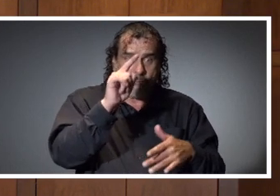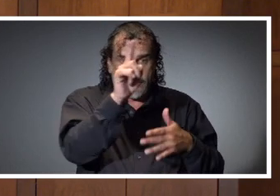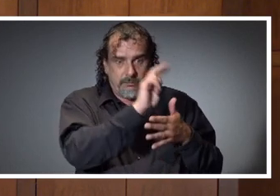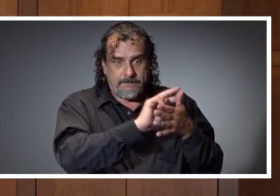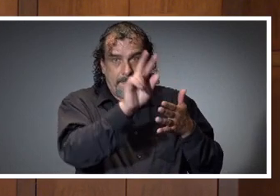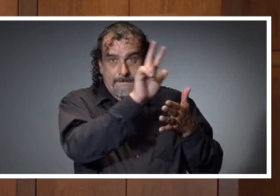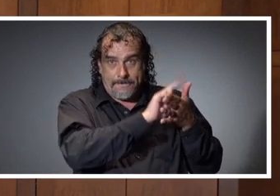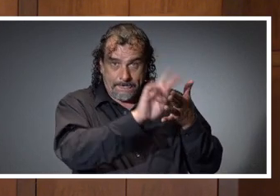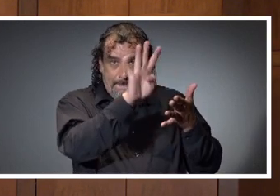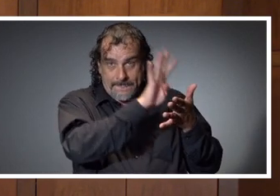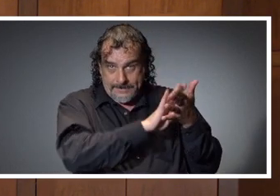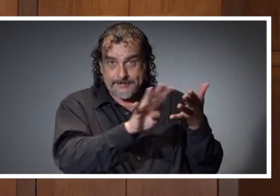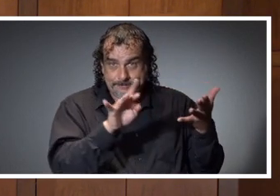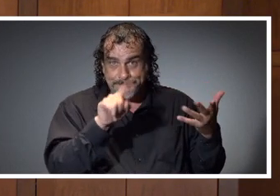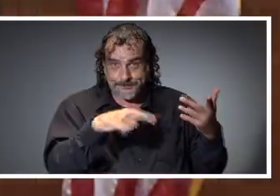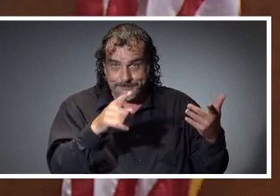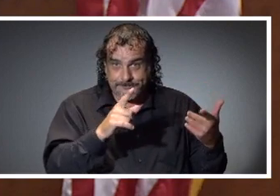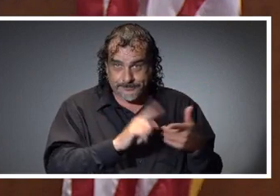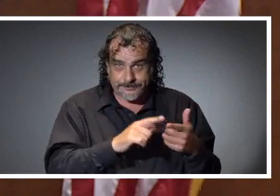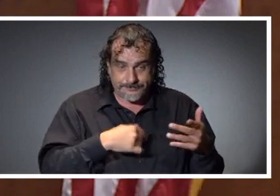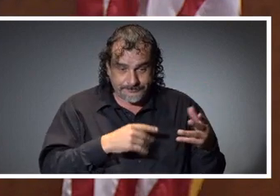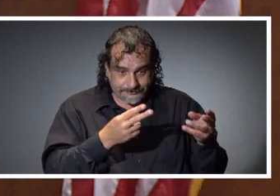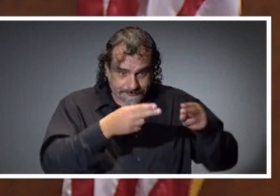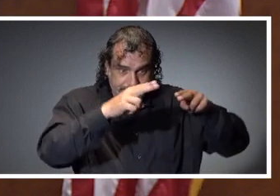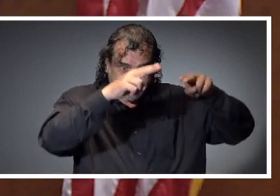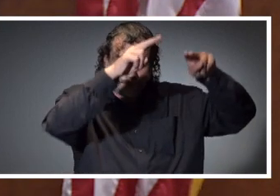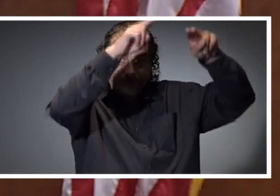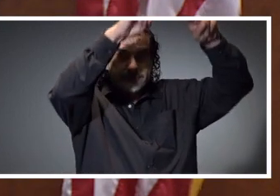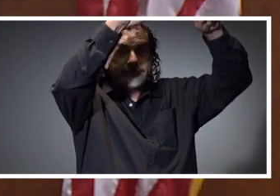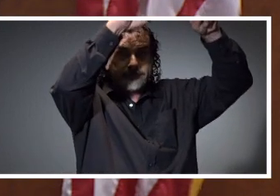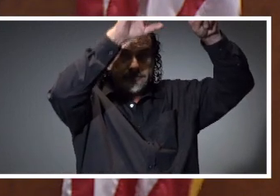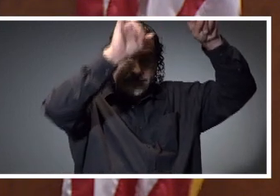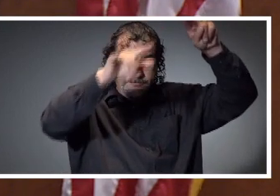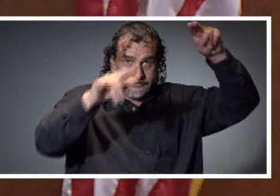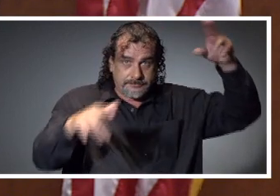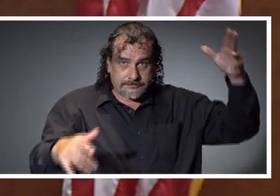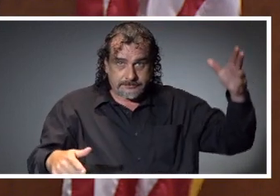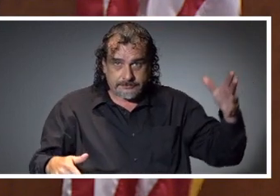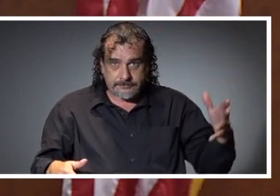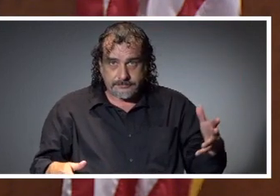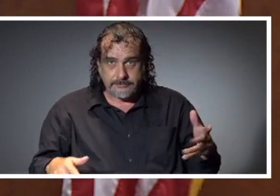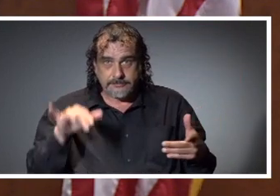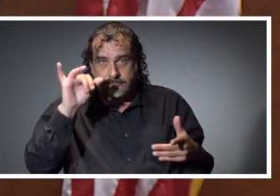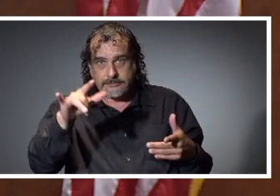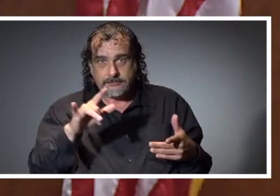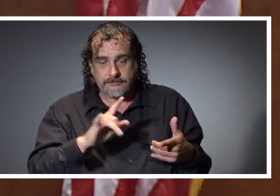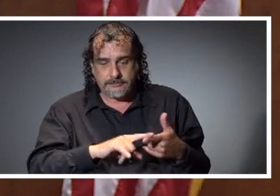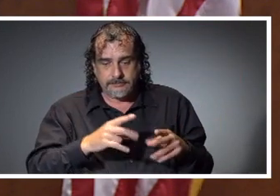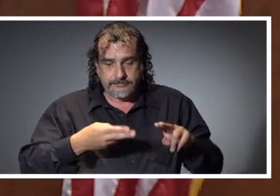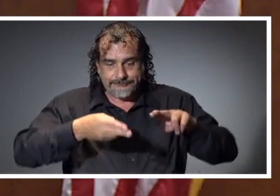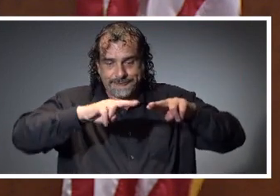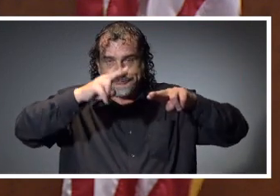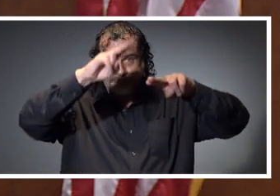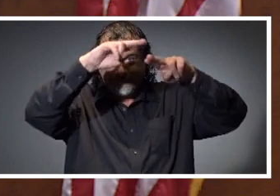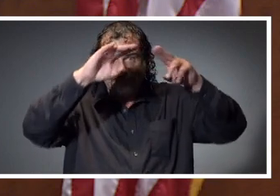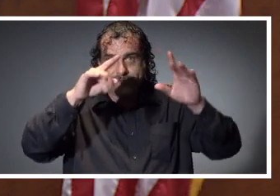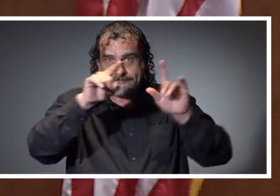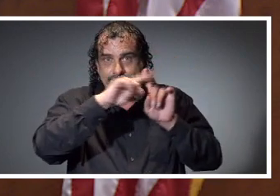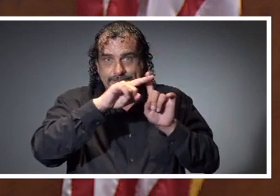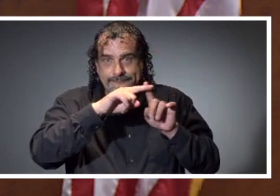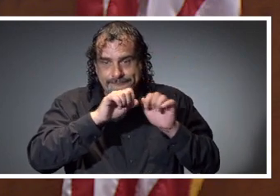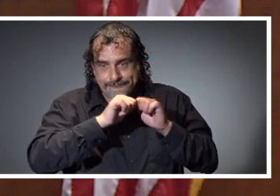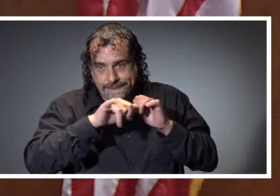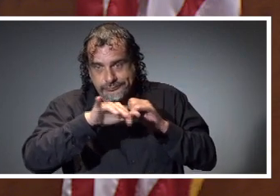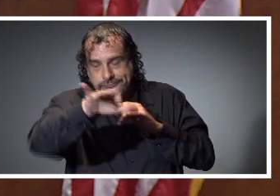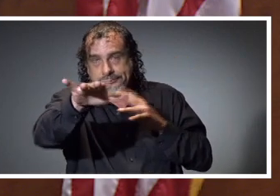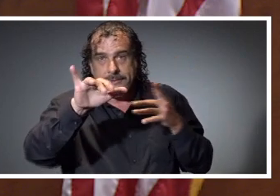that's obviously when you see exponential increases in numbers. And so I'm very pleased that we